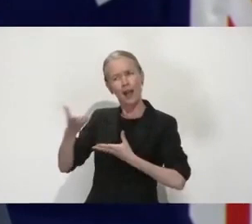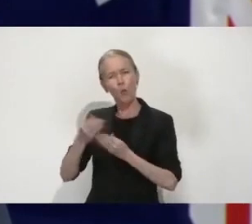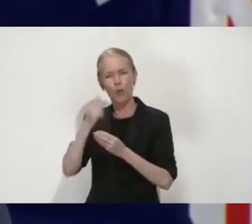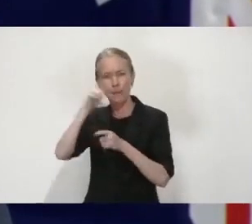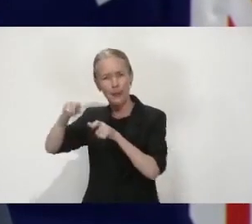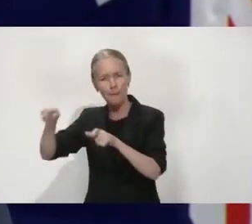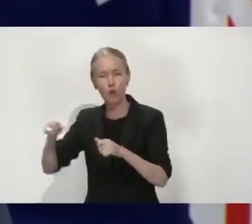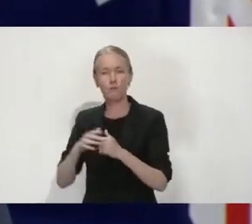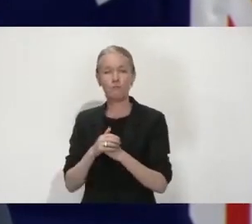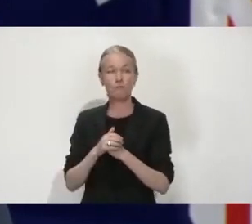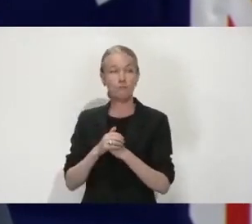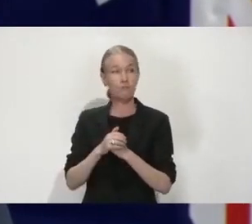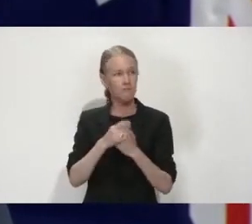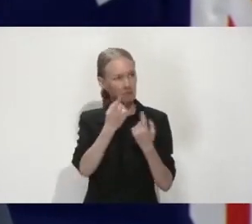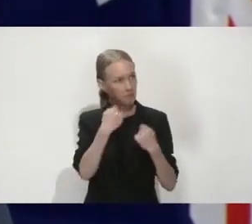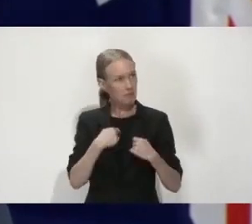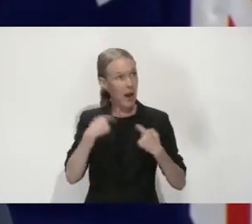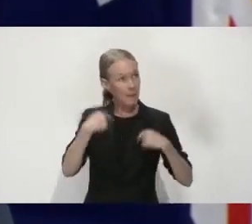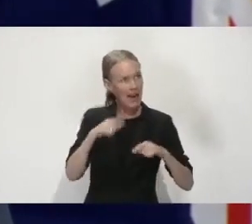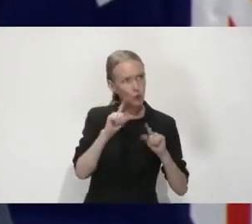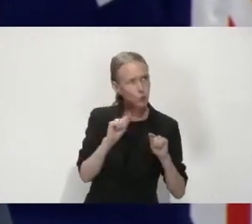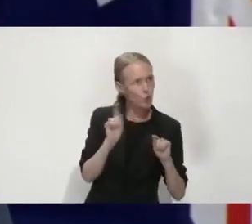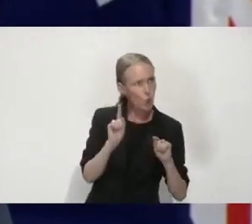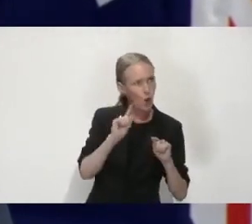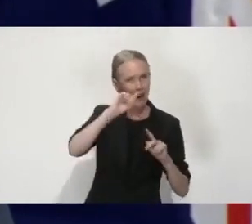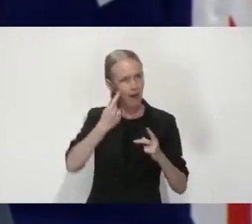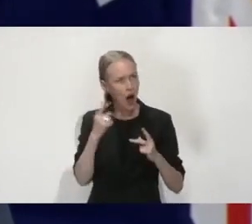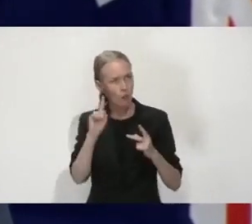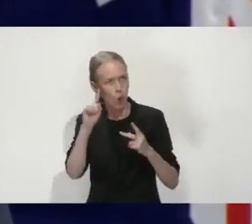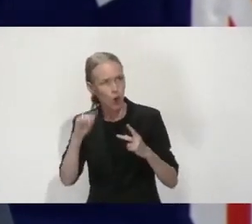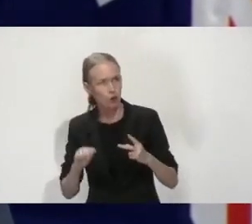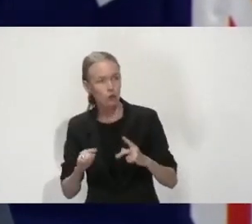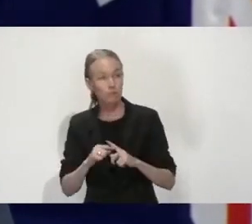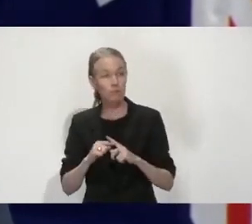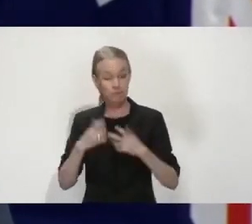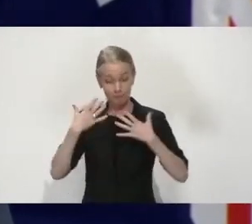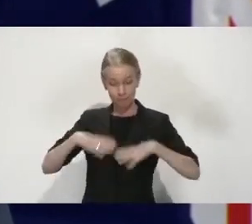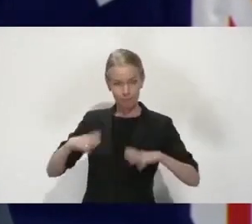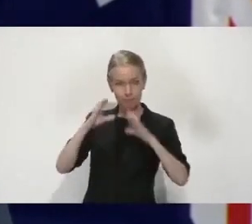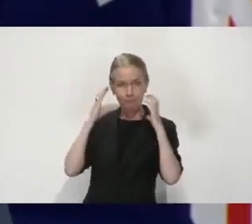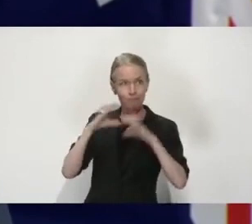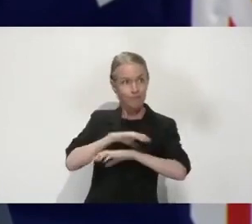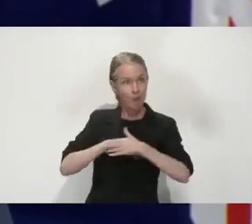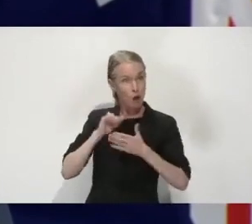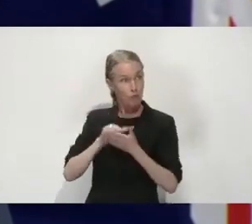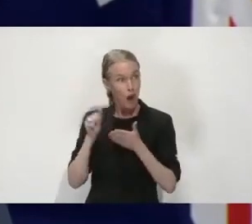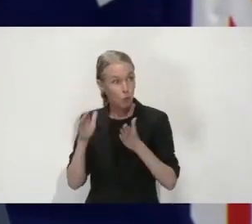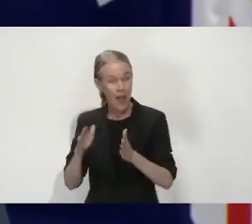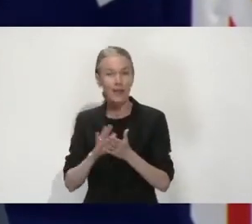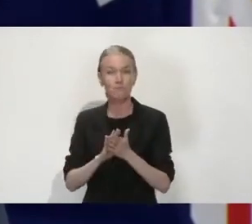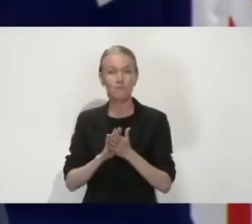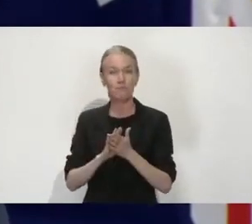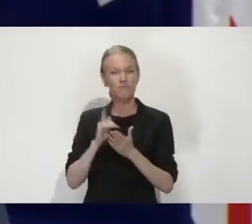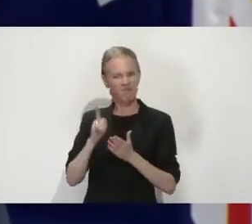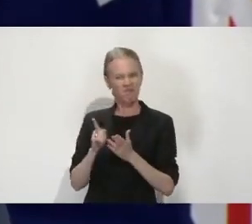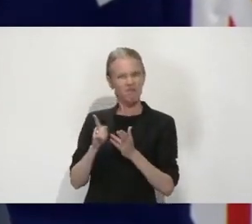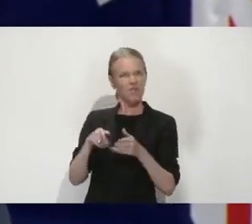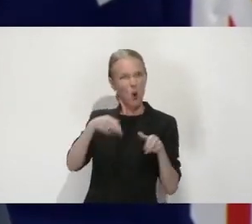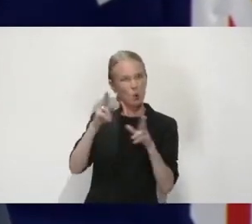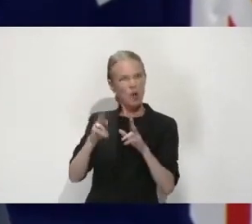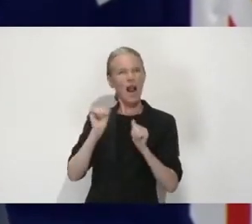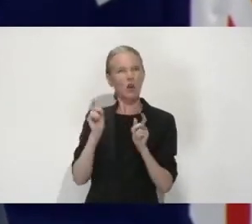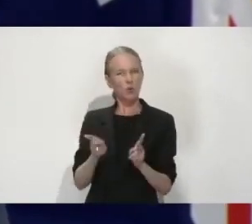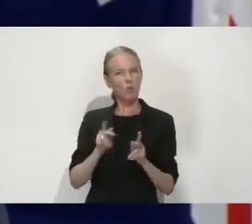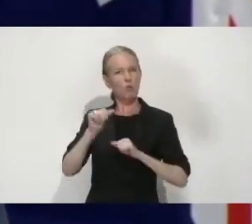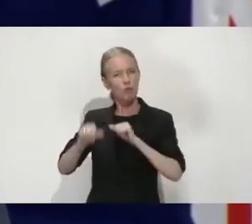powers, the use of PPE, training in standard operating procedures, and COVID-specific health information